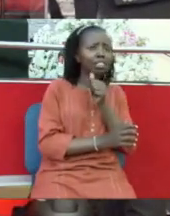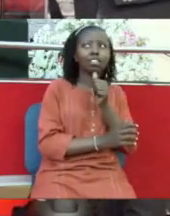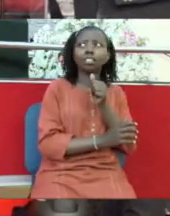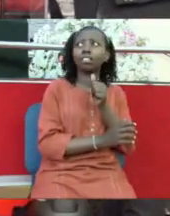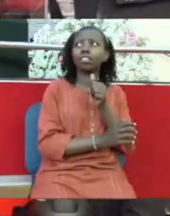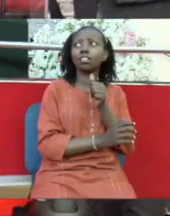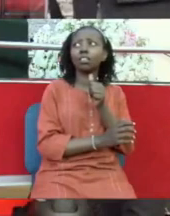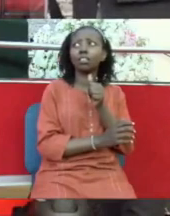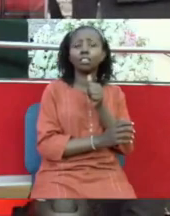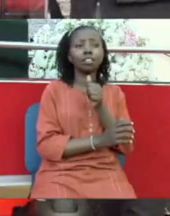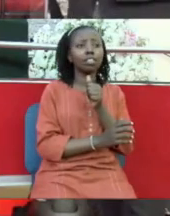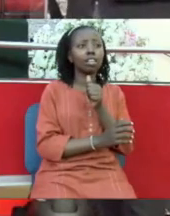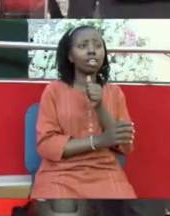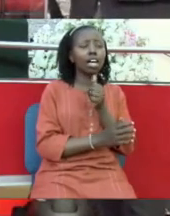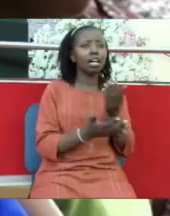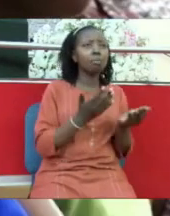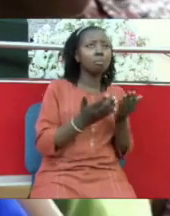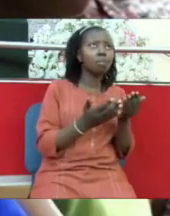And you still got to get out.